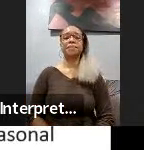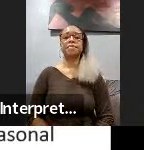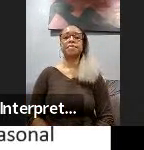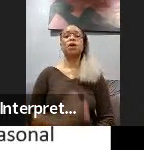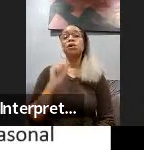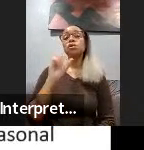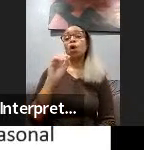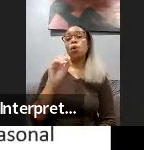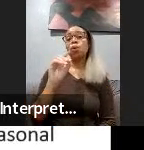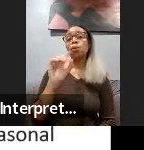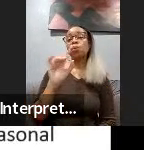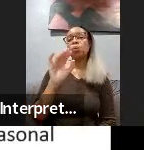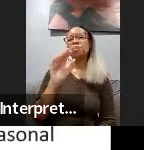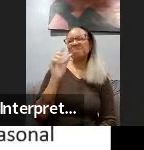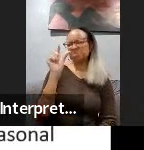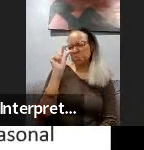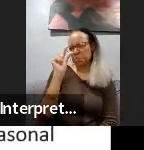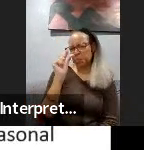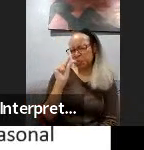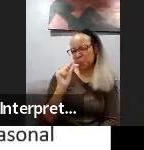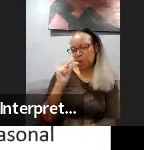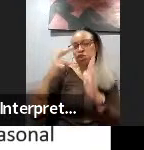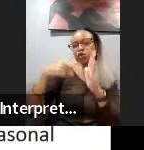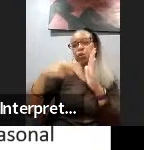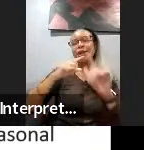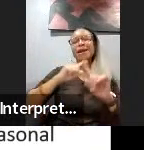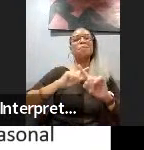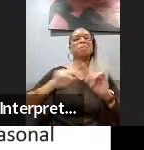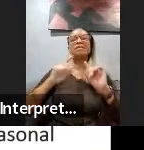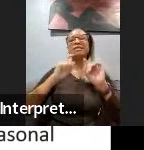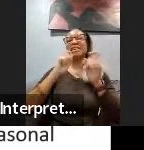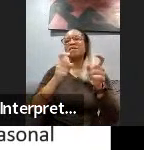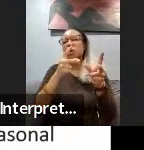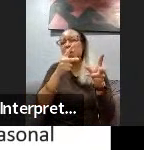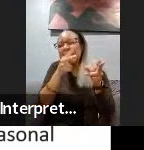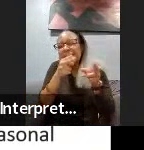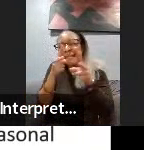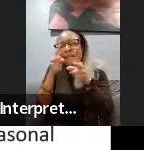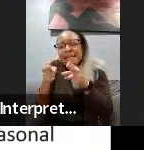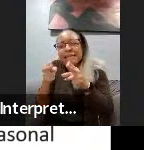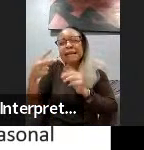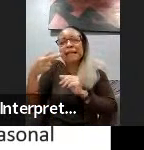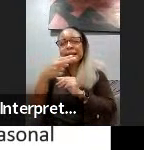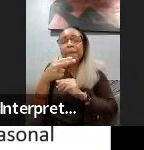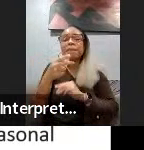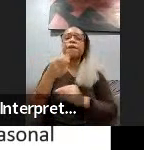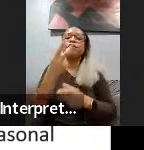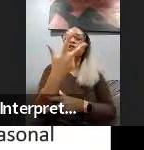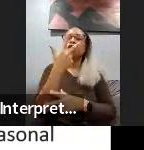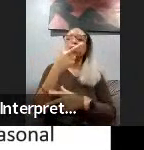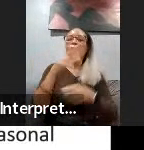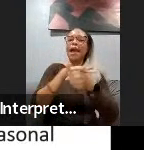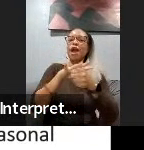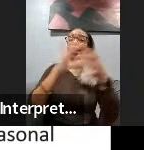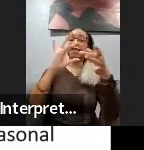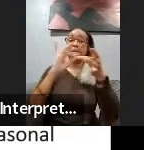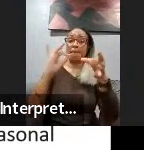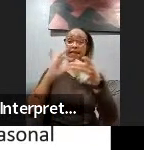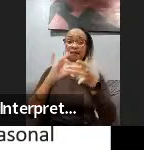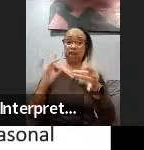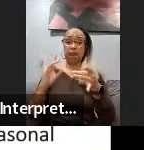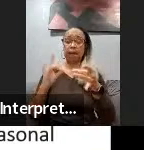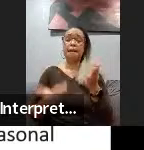So the font might be a little small on this slide, but we wanted to give you just a quick snapshot of the three areas of messaging. So